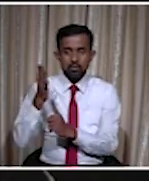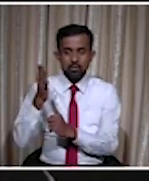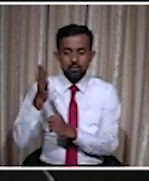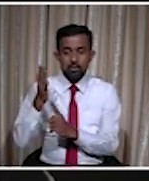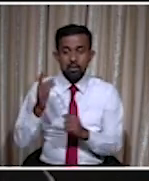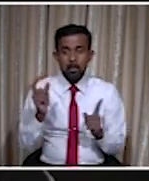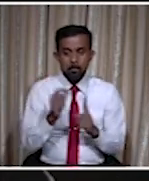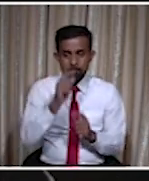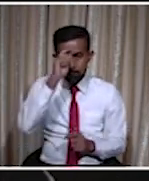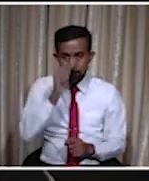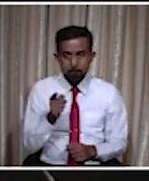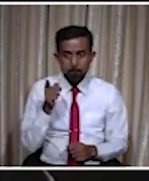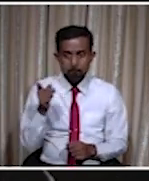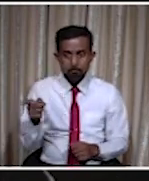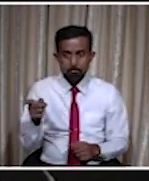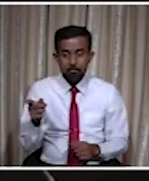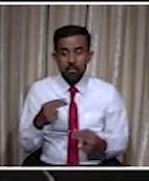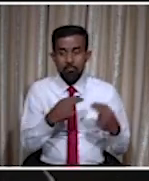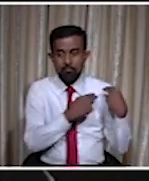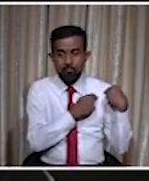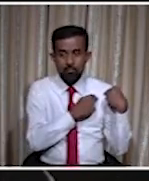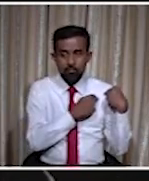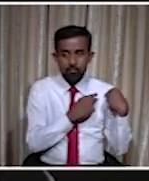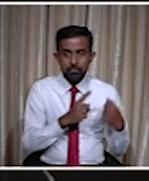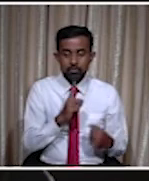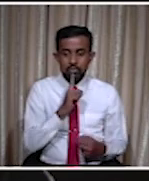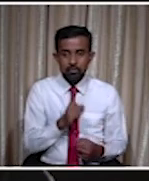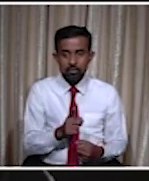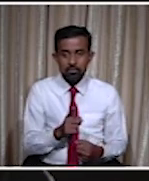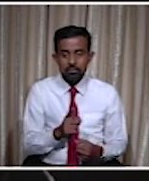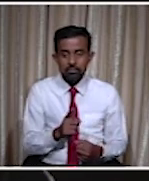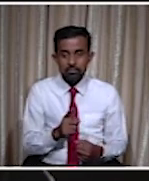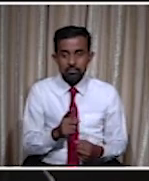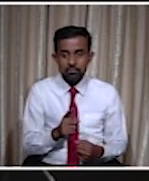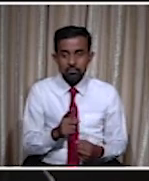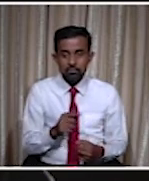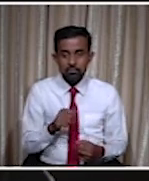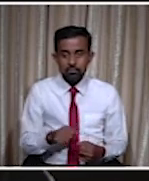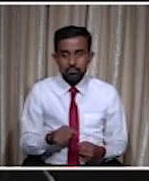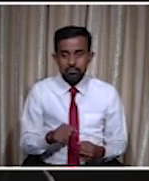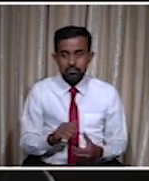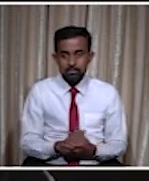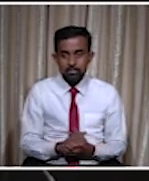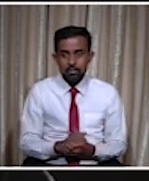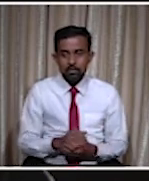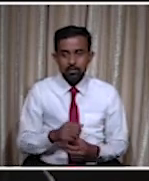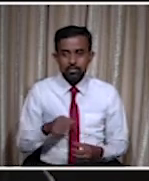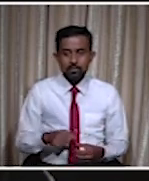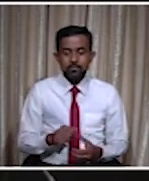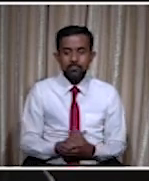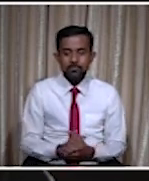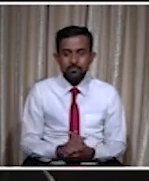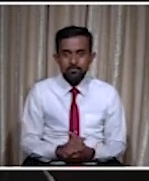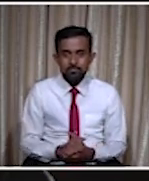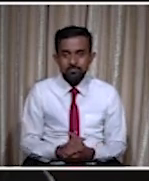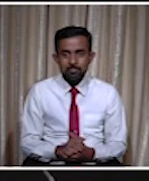who is the president of all of us, who are all, there are several lawyers in this chamber. Today I saw several members of the government, including, I was